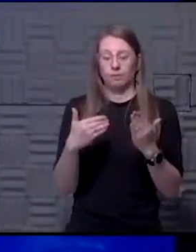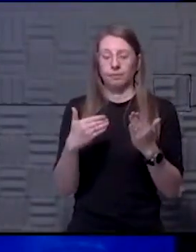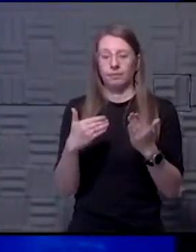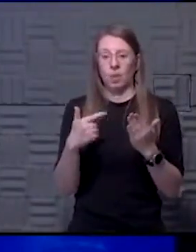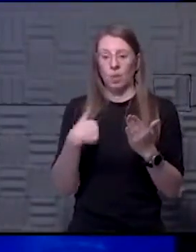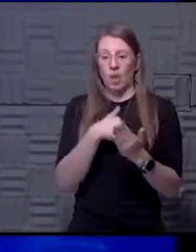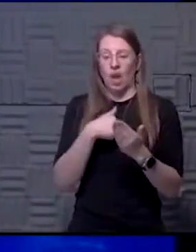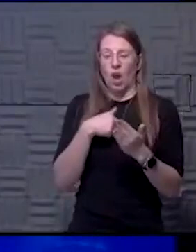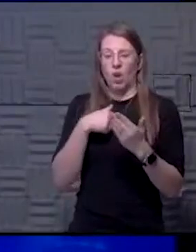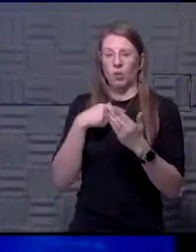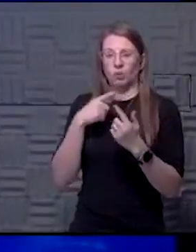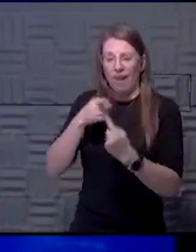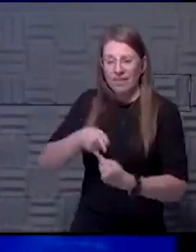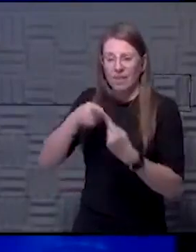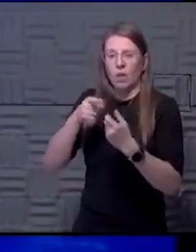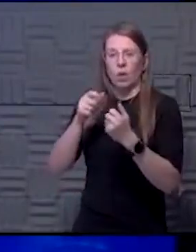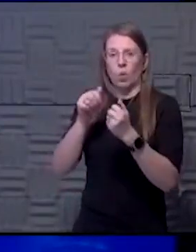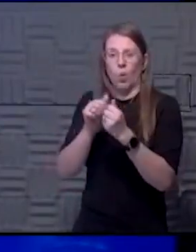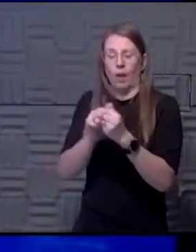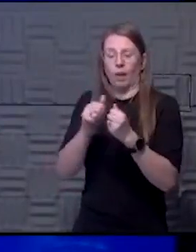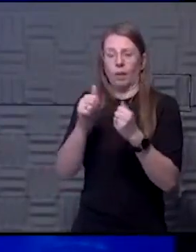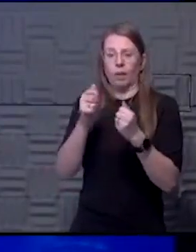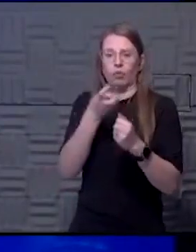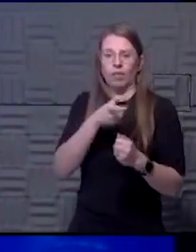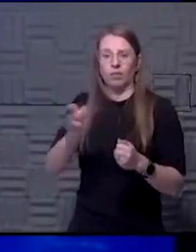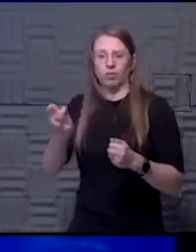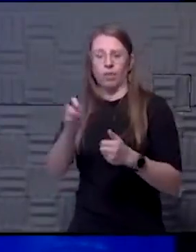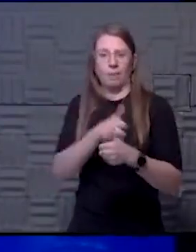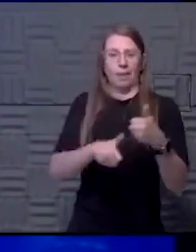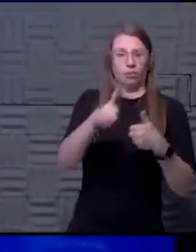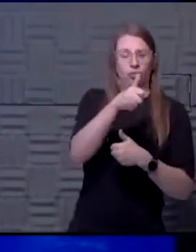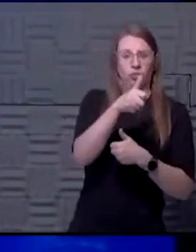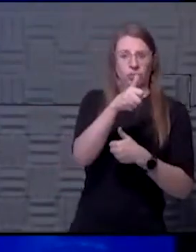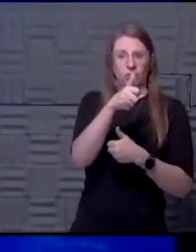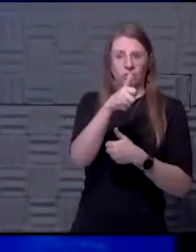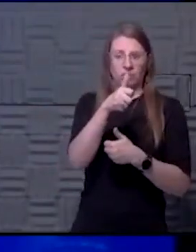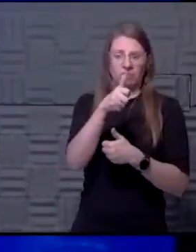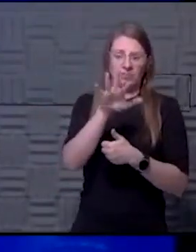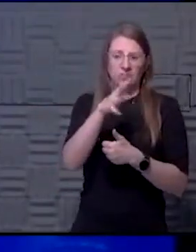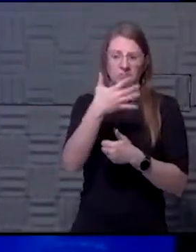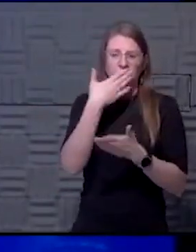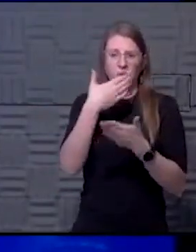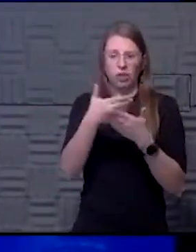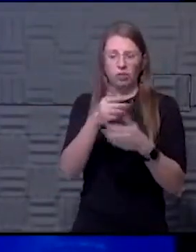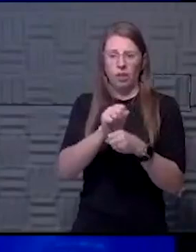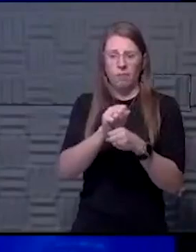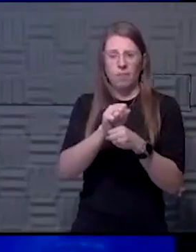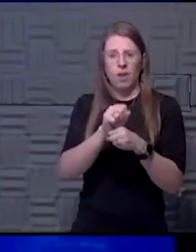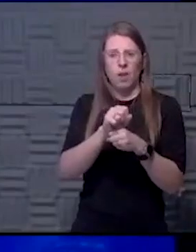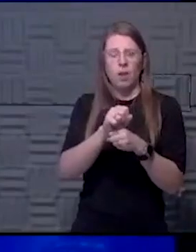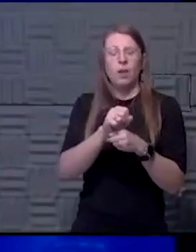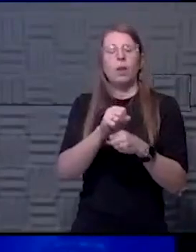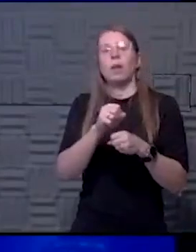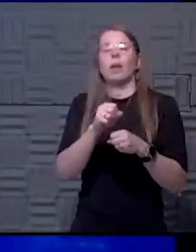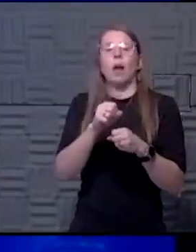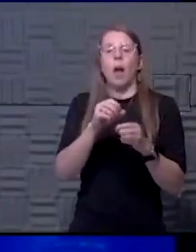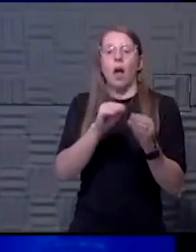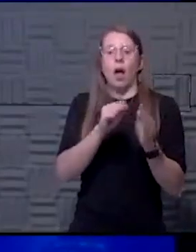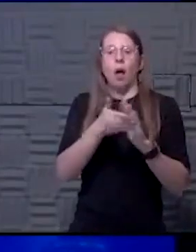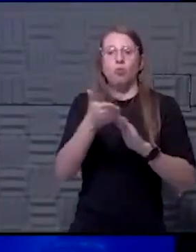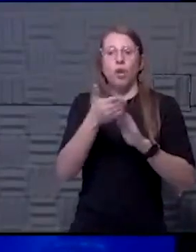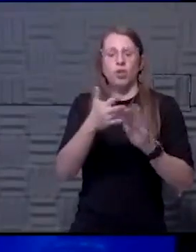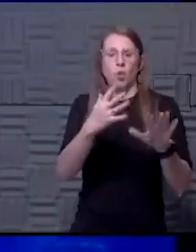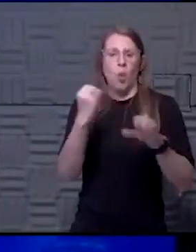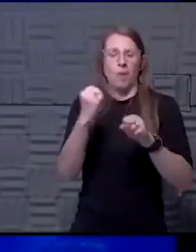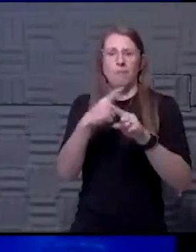this transition. We're going to go from an administration that I think it's fair to say did a reasonably good job around Operation Warp Speed and vaccine development, but the